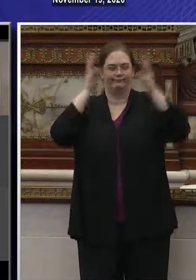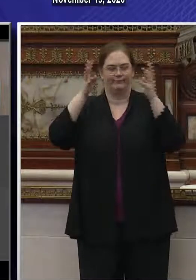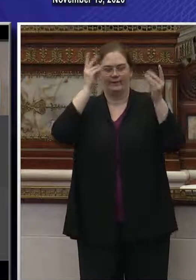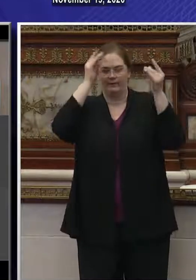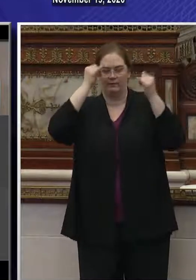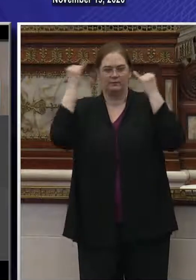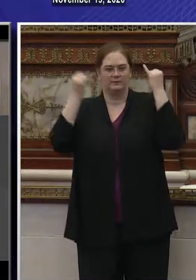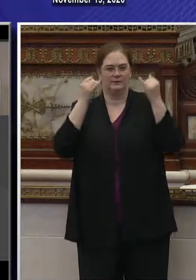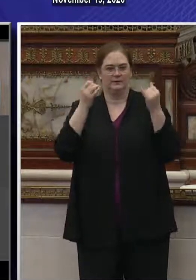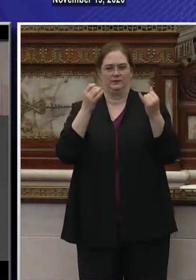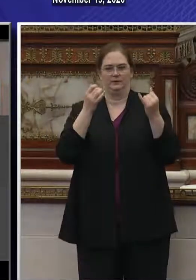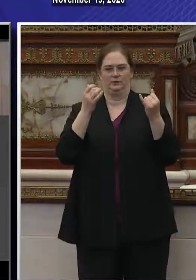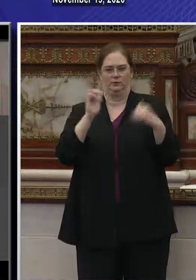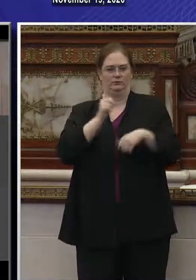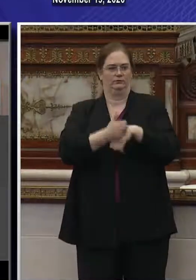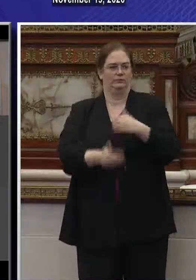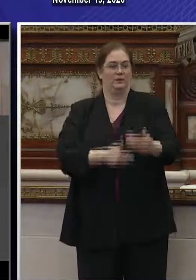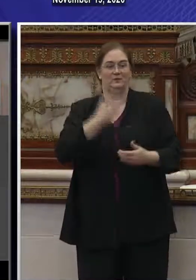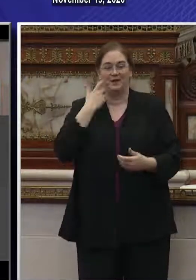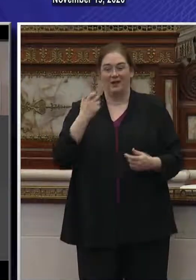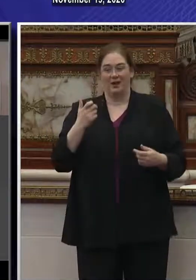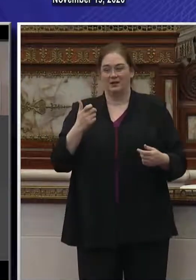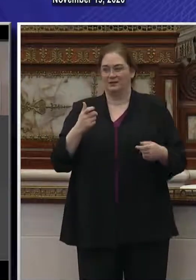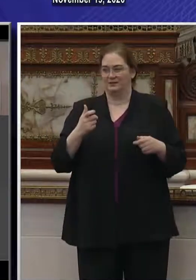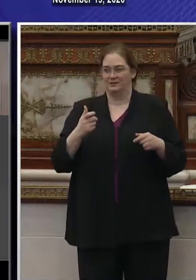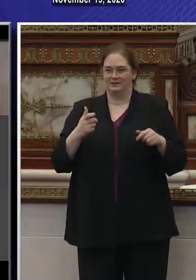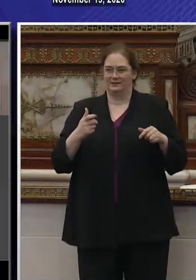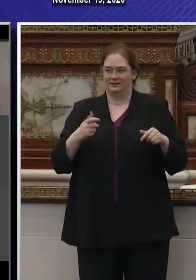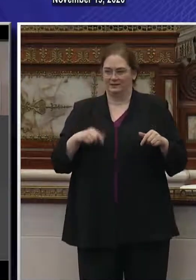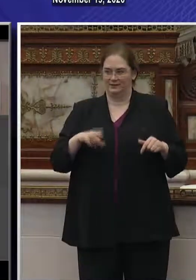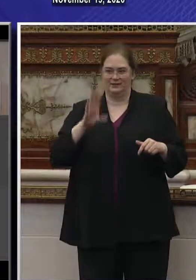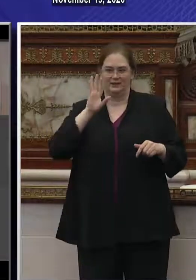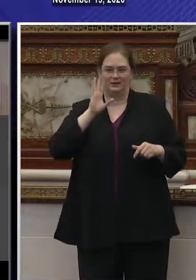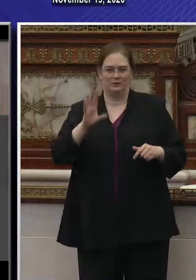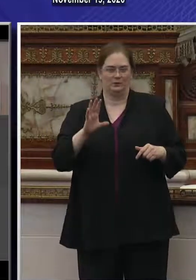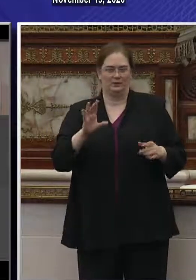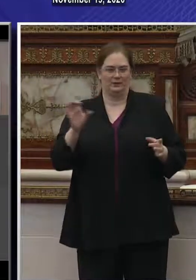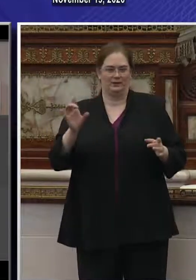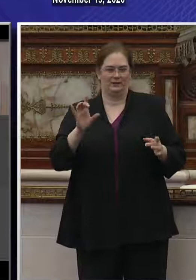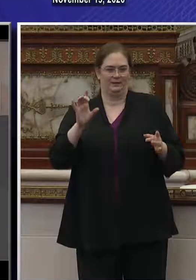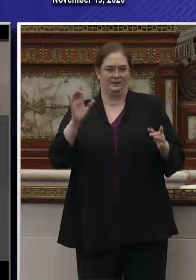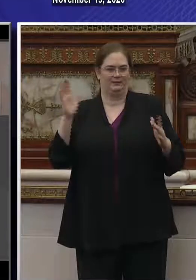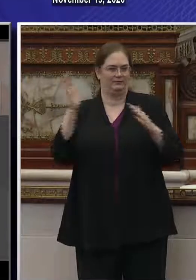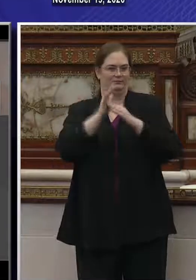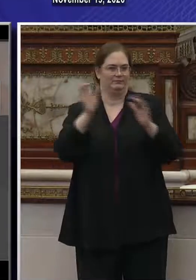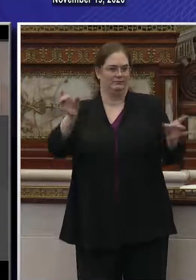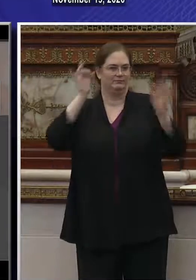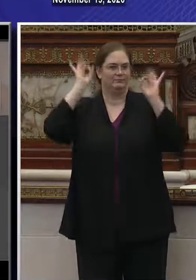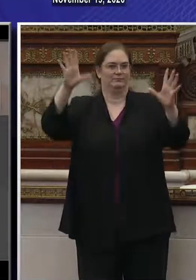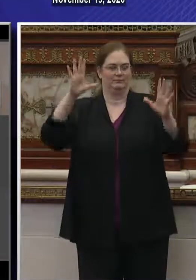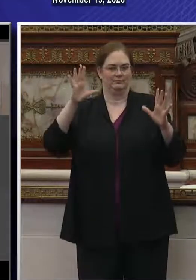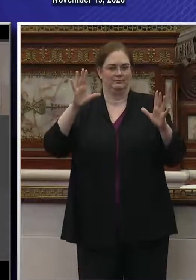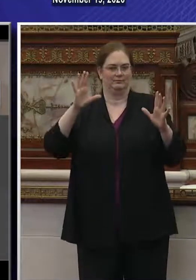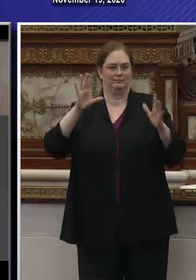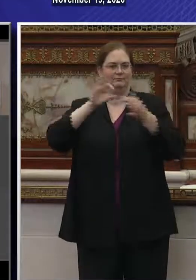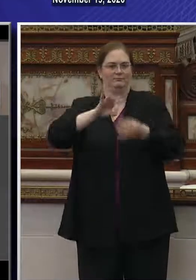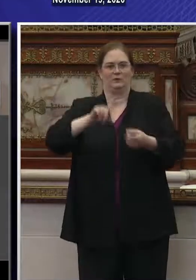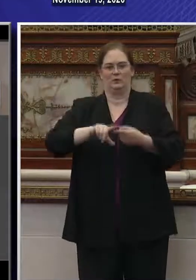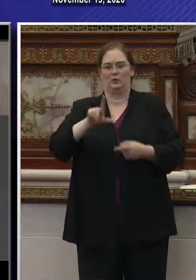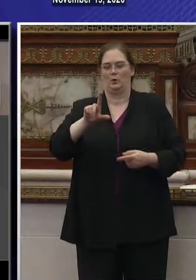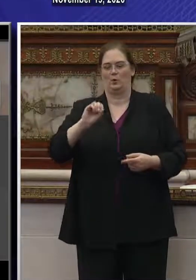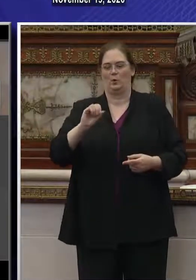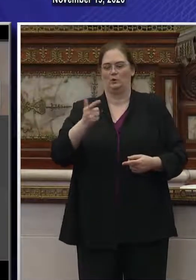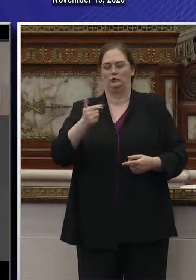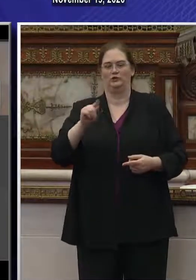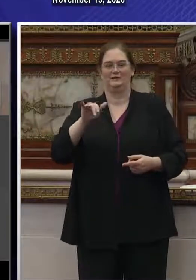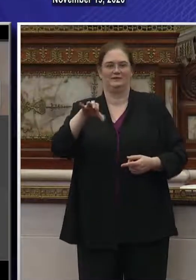outside the box, because this is going to be the nightmares of nightmares in terms of logistics.